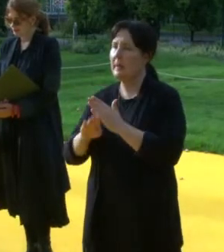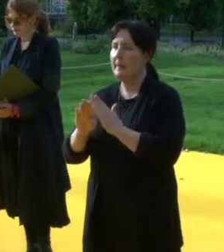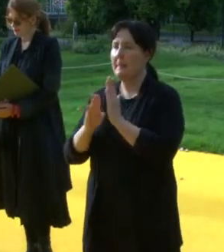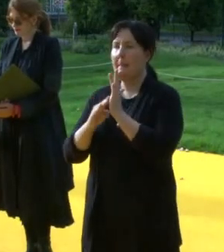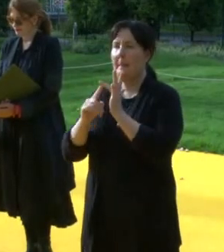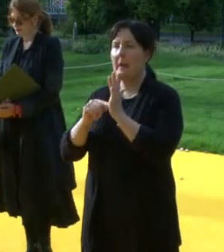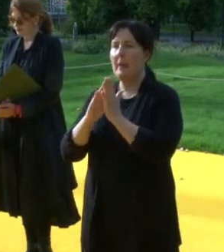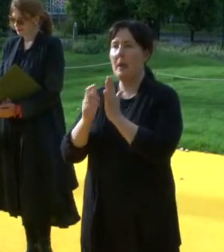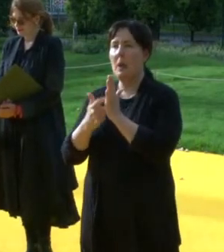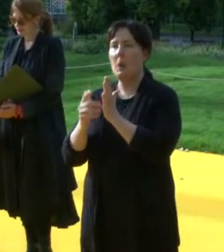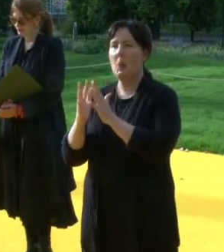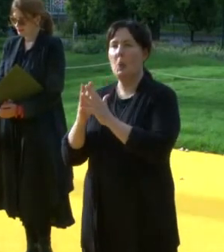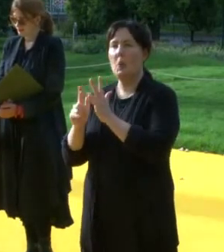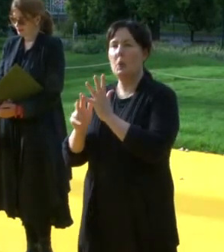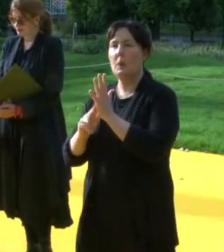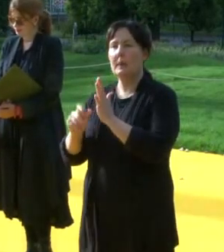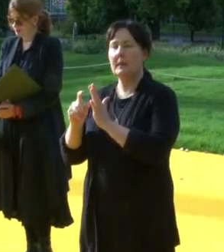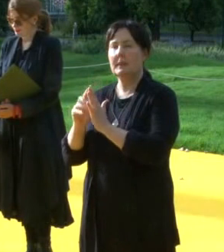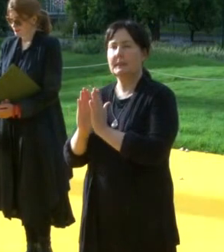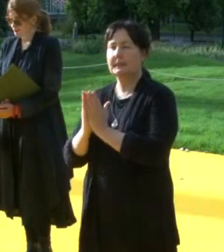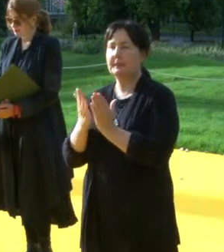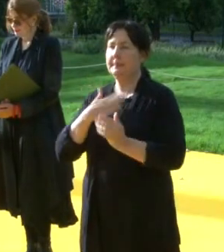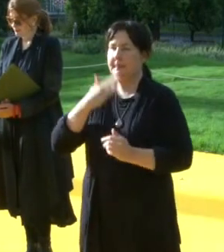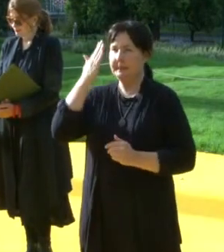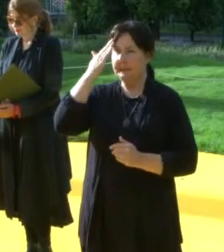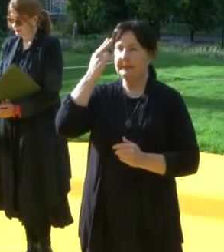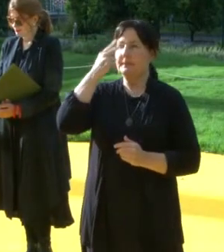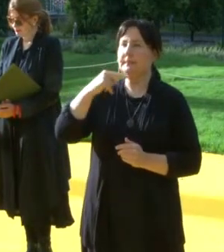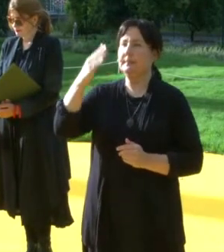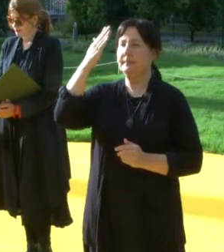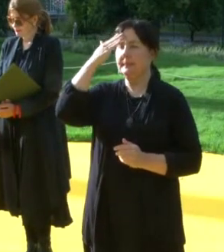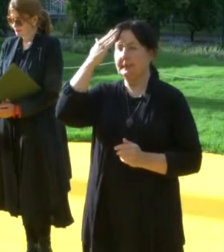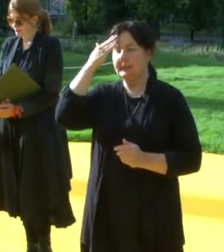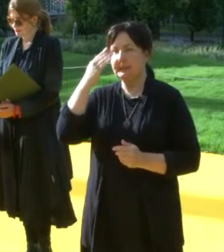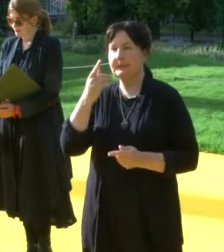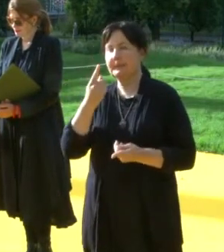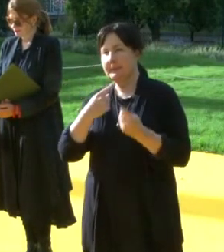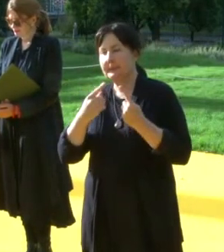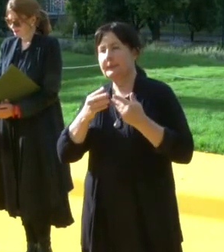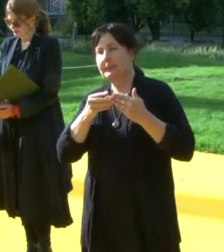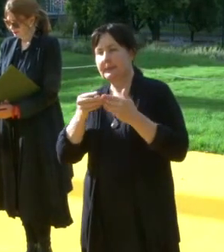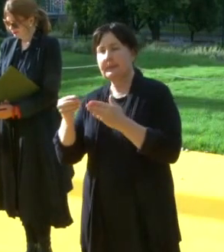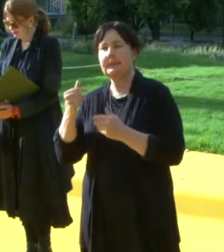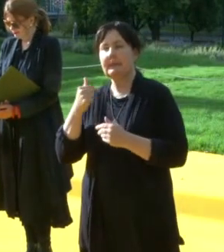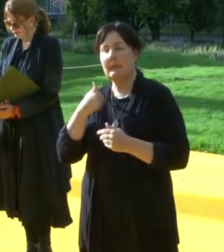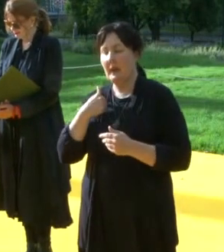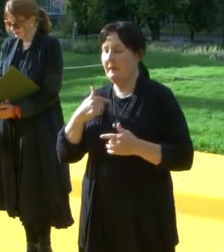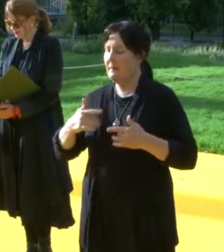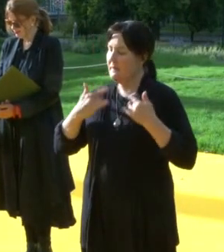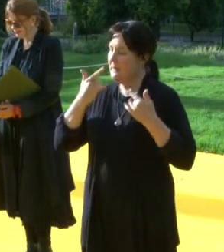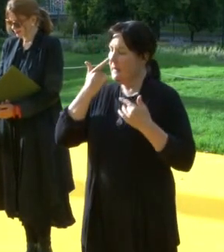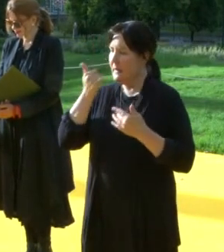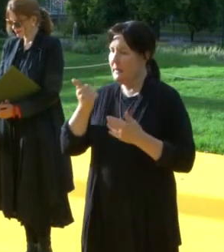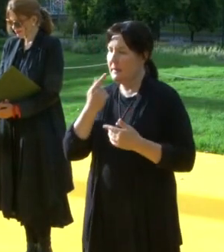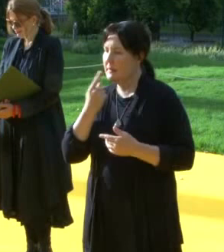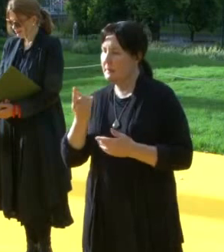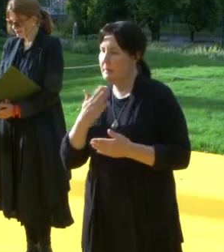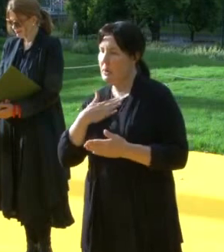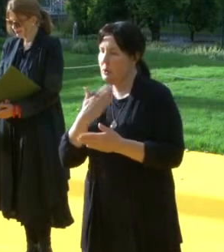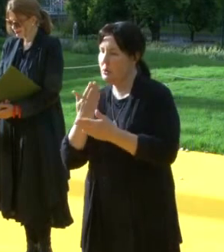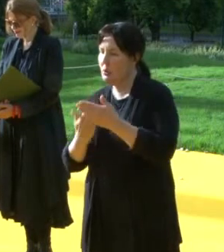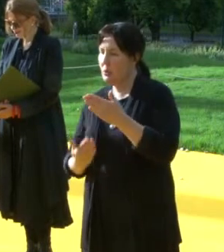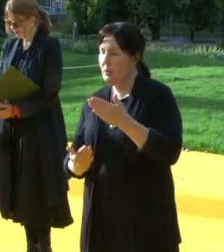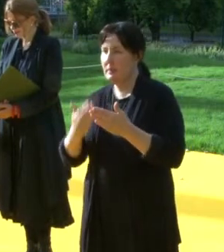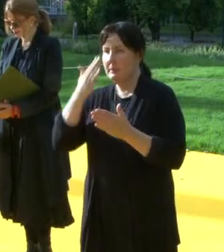and guiding me. It is a deep honour to be able to tell their stories and share my memories of them in a way that reaches so many